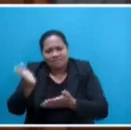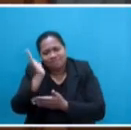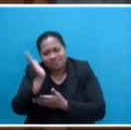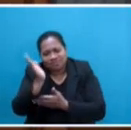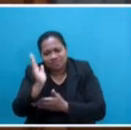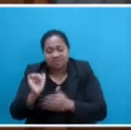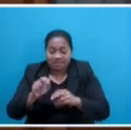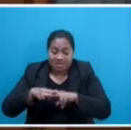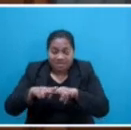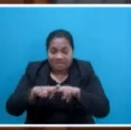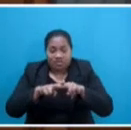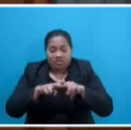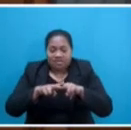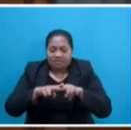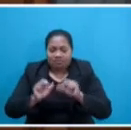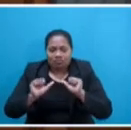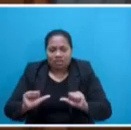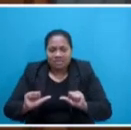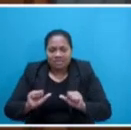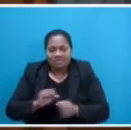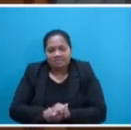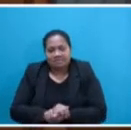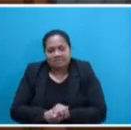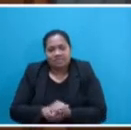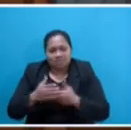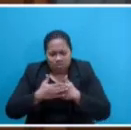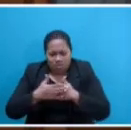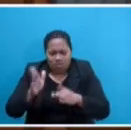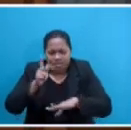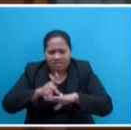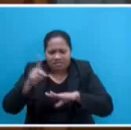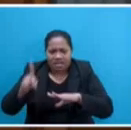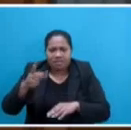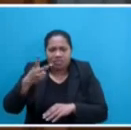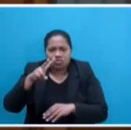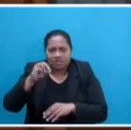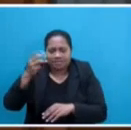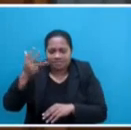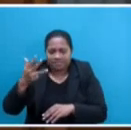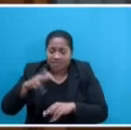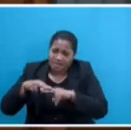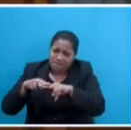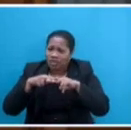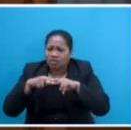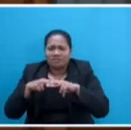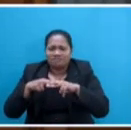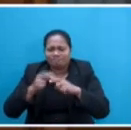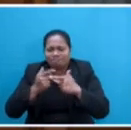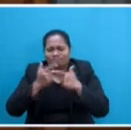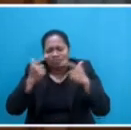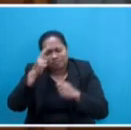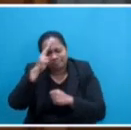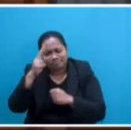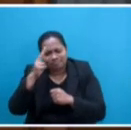Excellency, Honourable Chochi Conradi, which opened Parliament 2019. Fiji is a great nation. We are unique